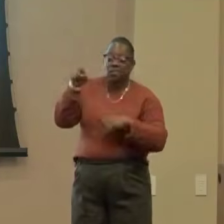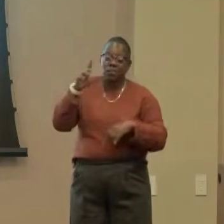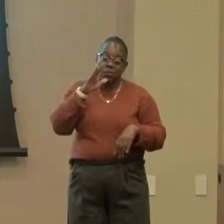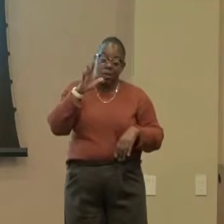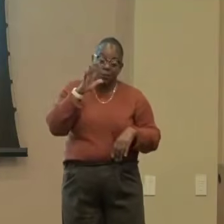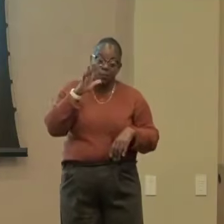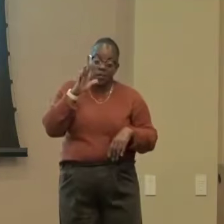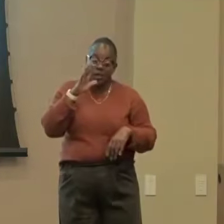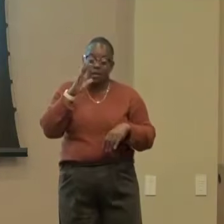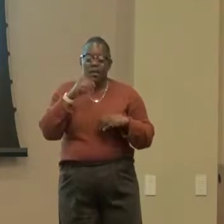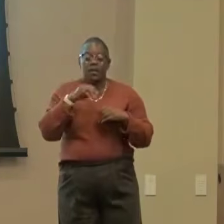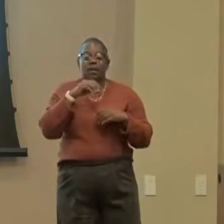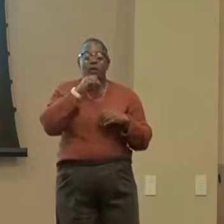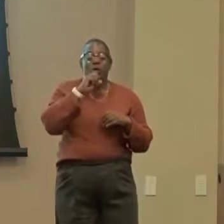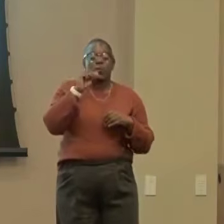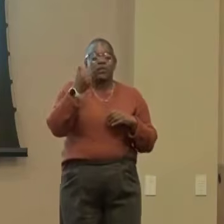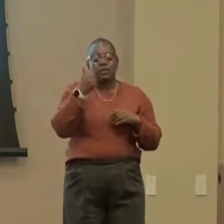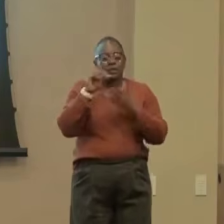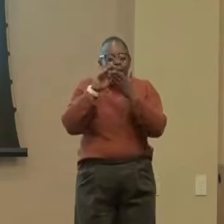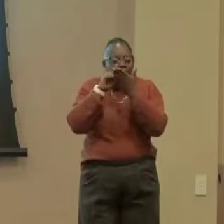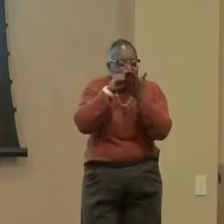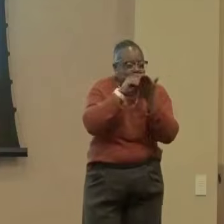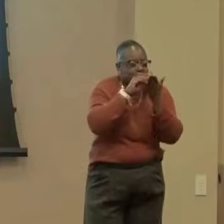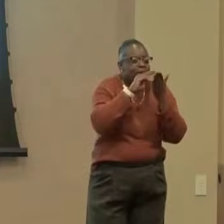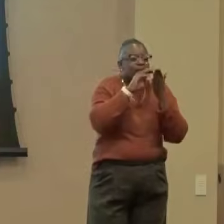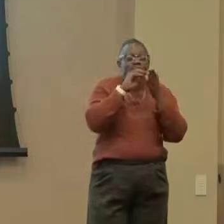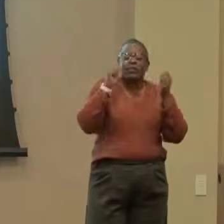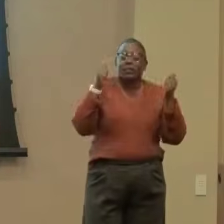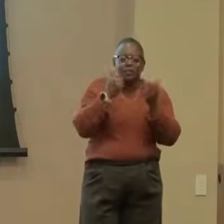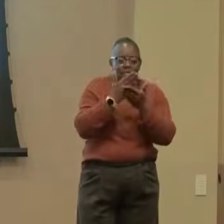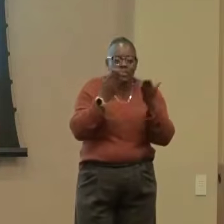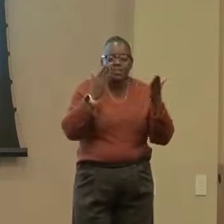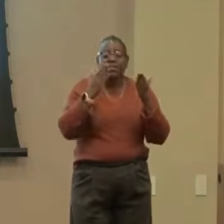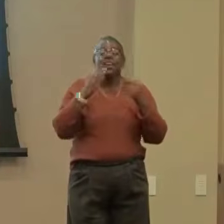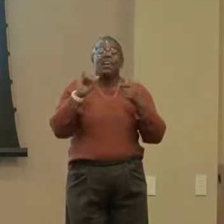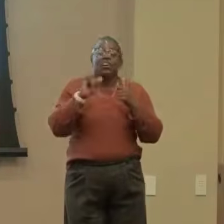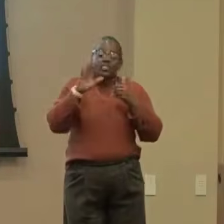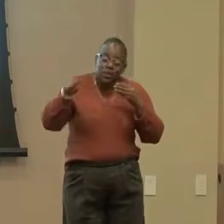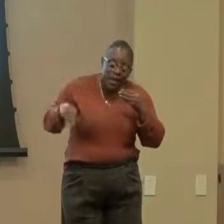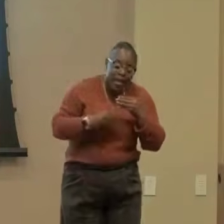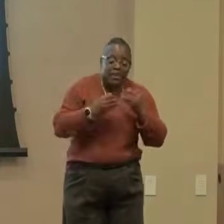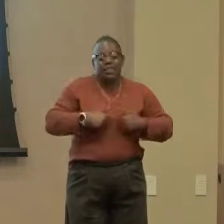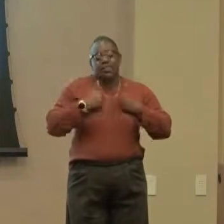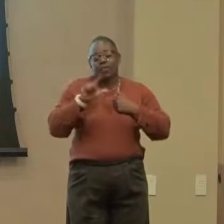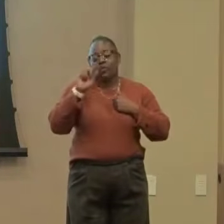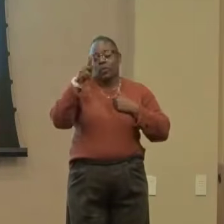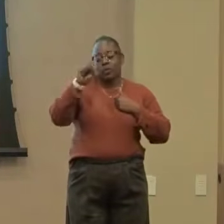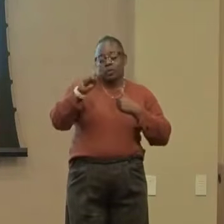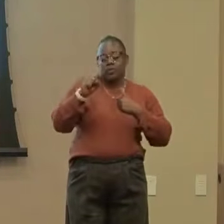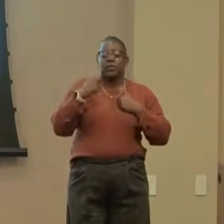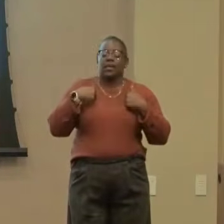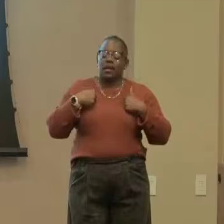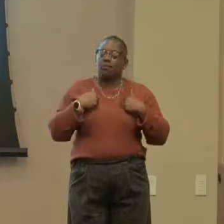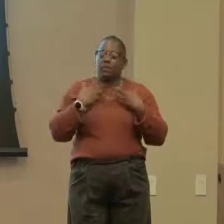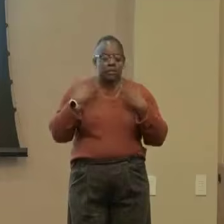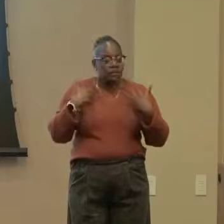mother. At the age of 10, I had to relearn everything, including living with lupus. And I've been very passionate to help those other